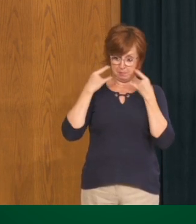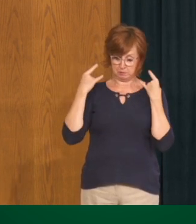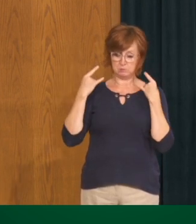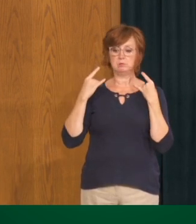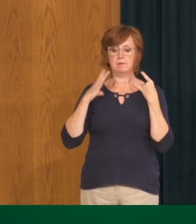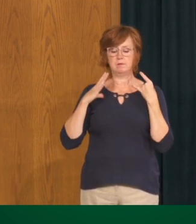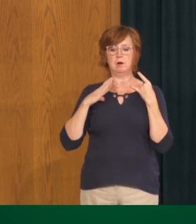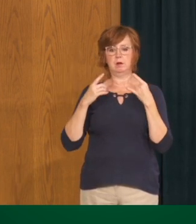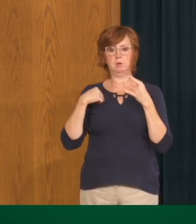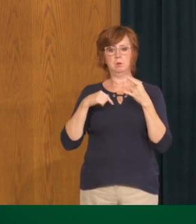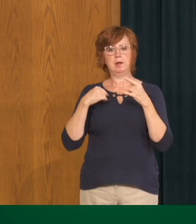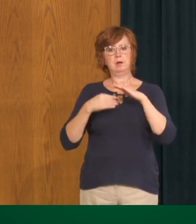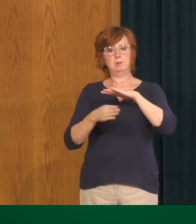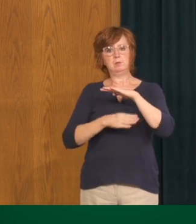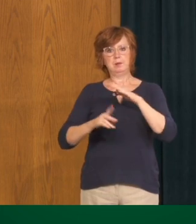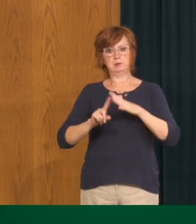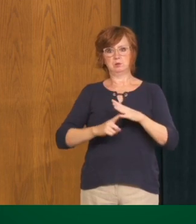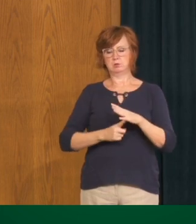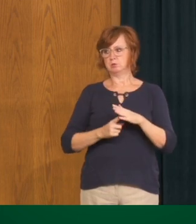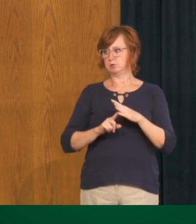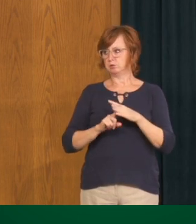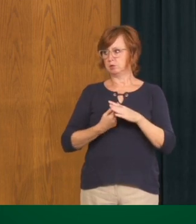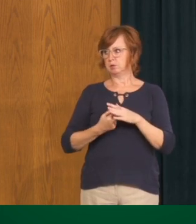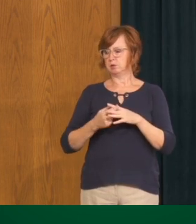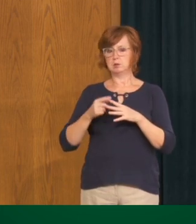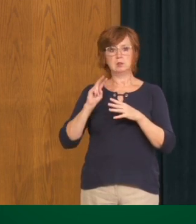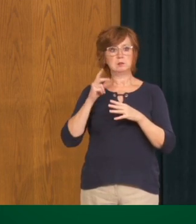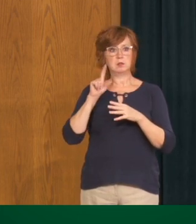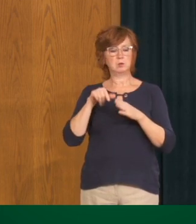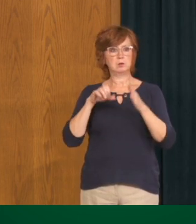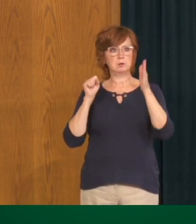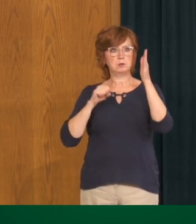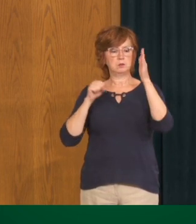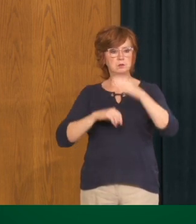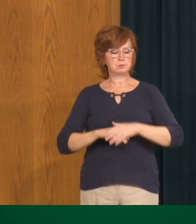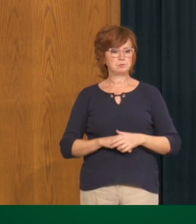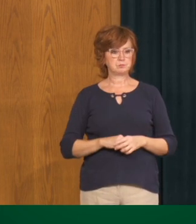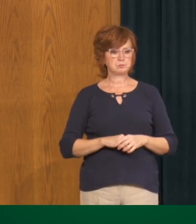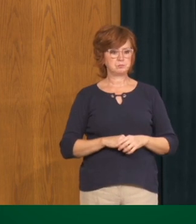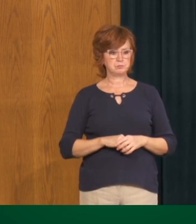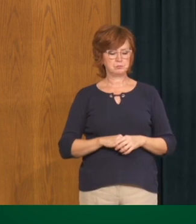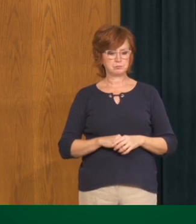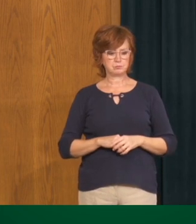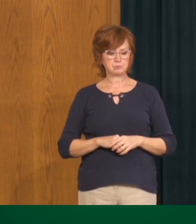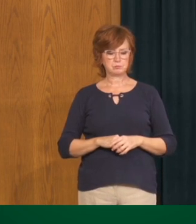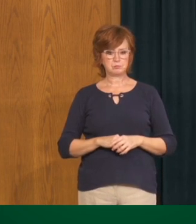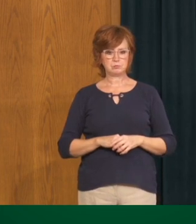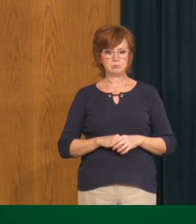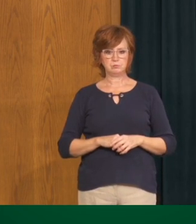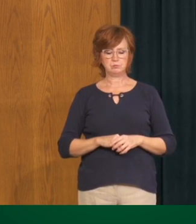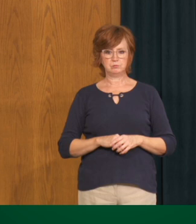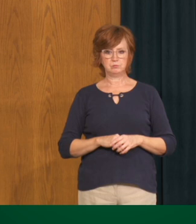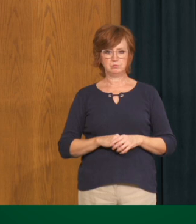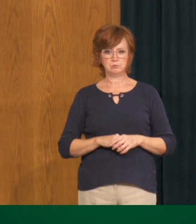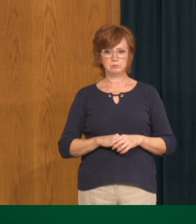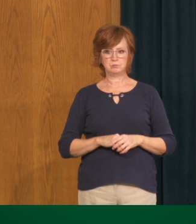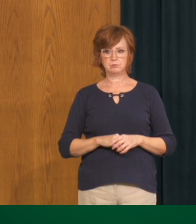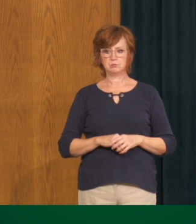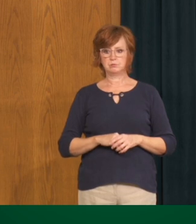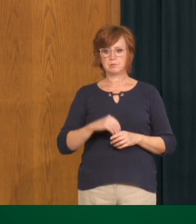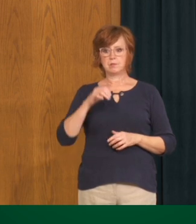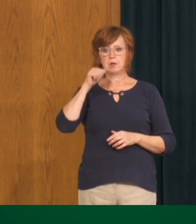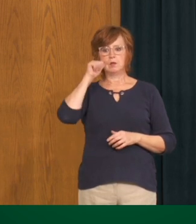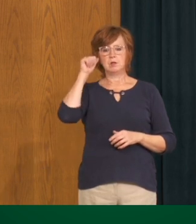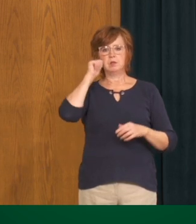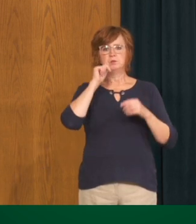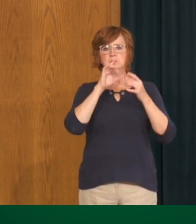schools. Follow-up, Chris? In the update that came out yesterday about the policies in terms of kids who